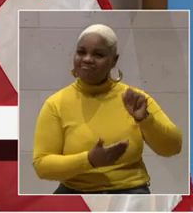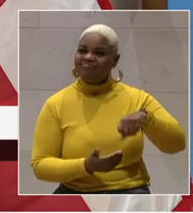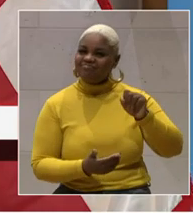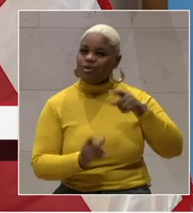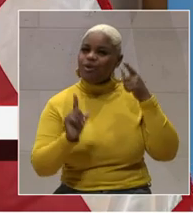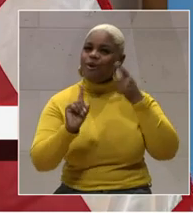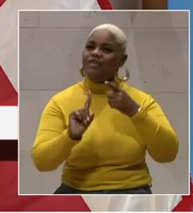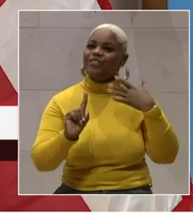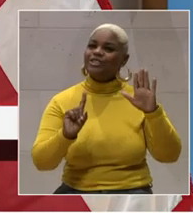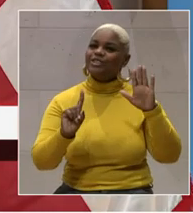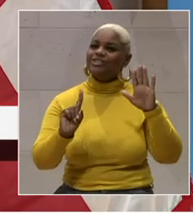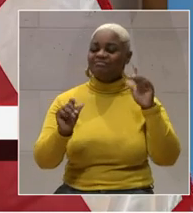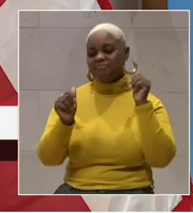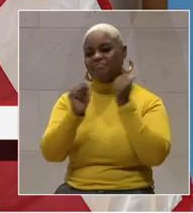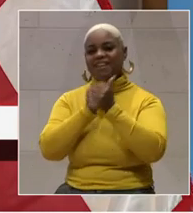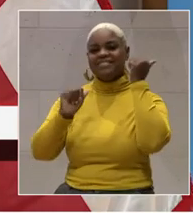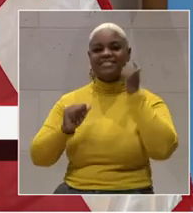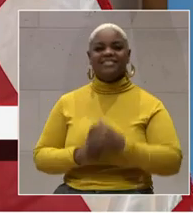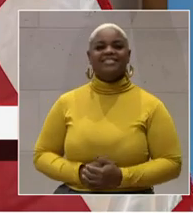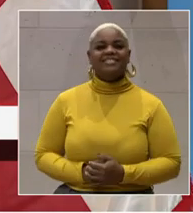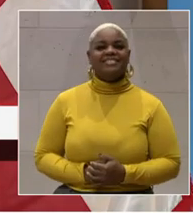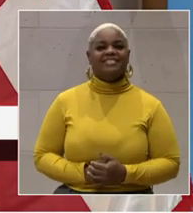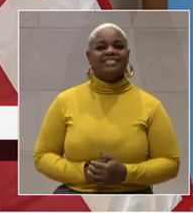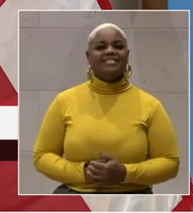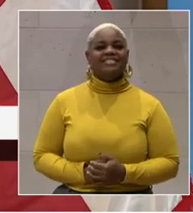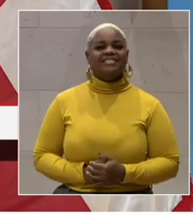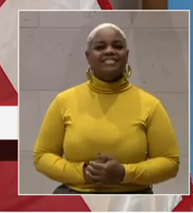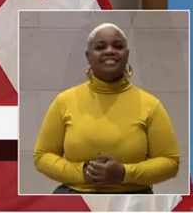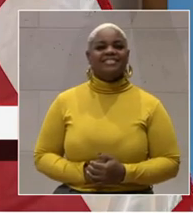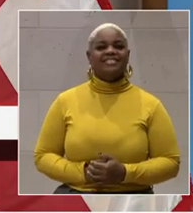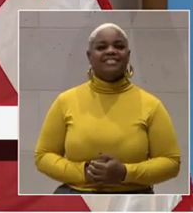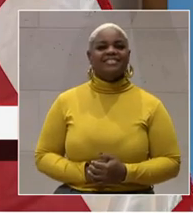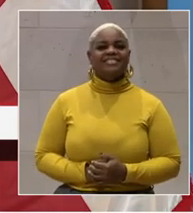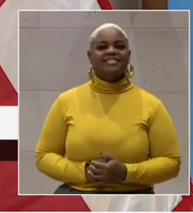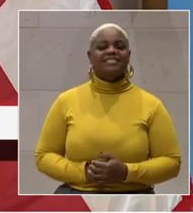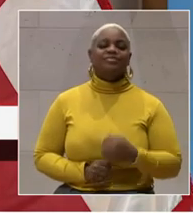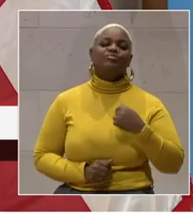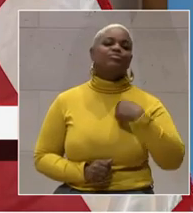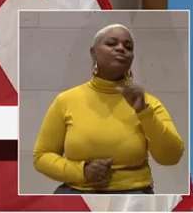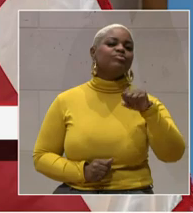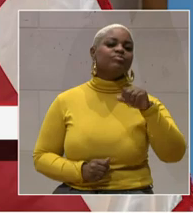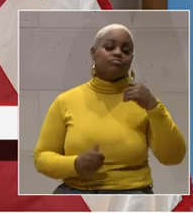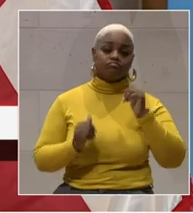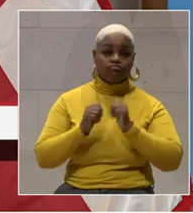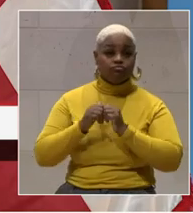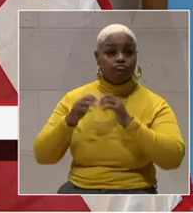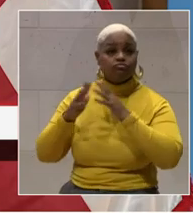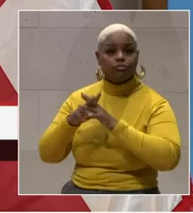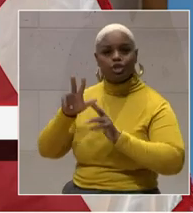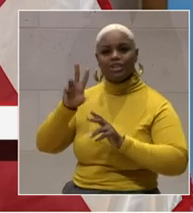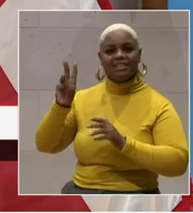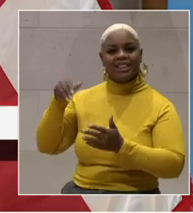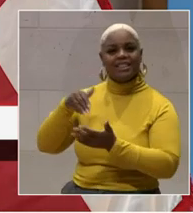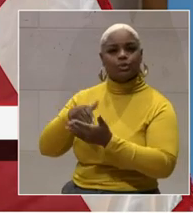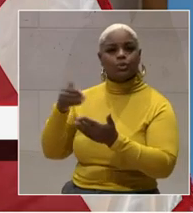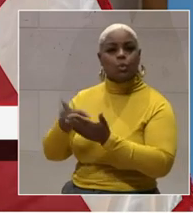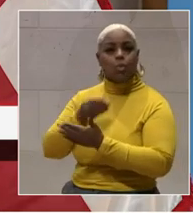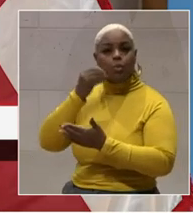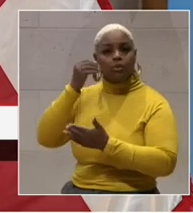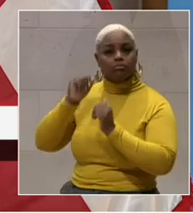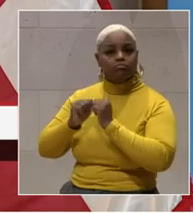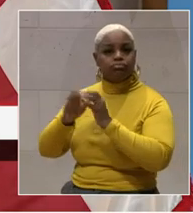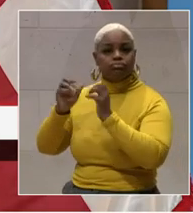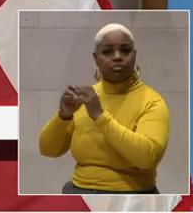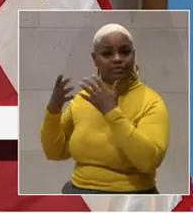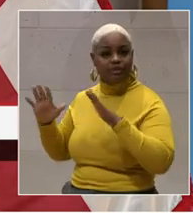have achieved faster than we said our 36,000 new homes by 2025. We hit that last